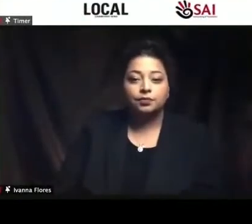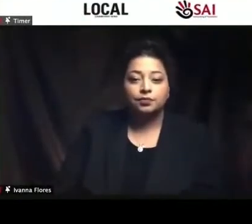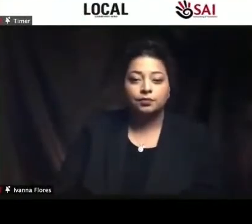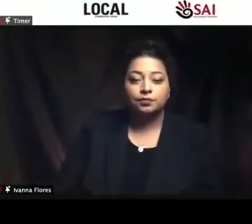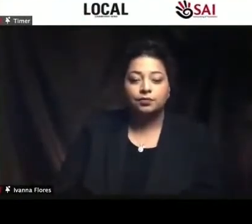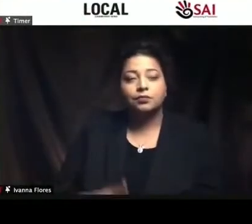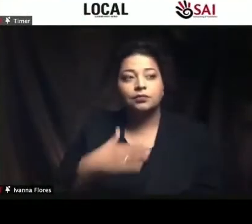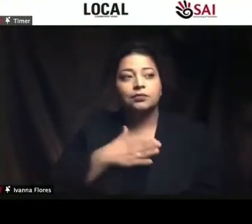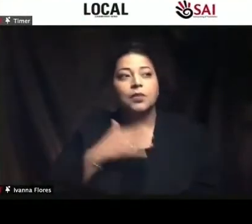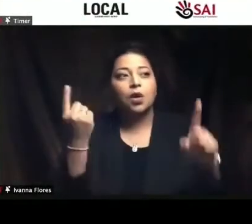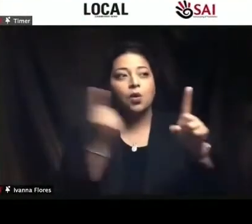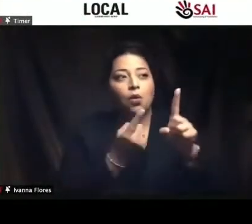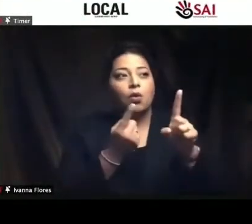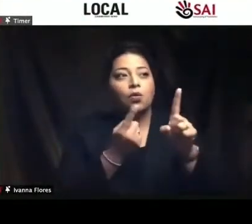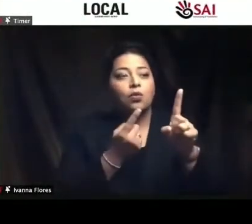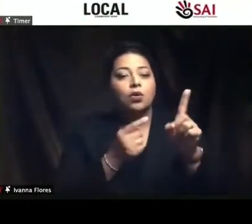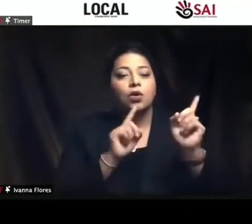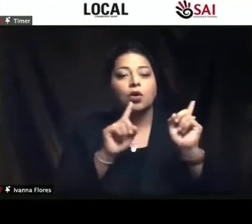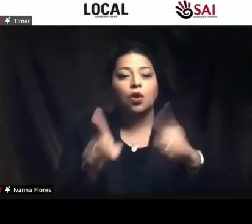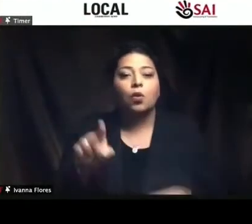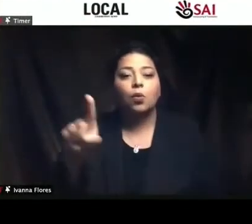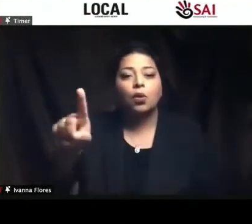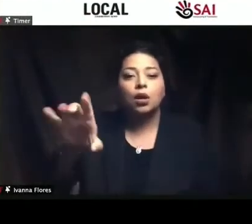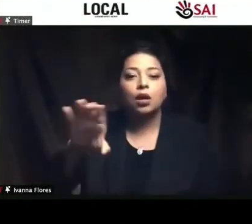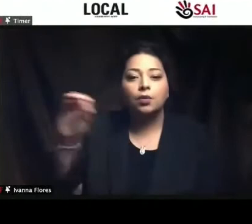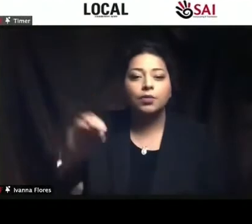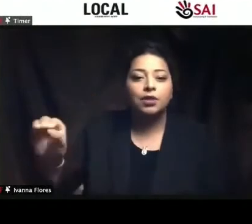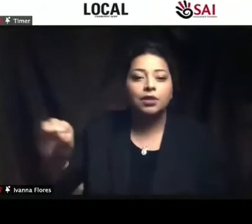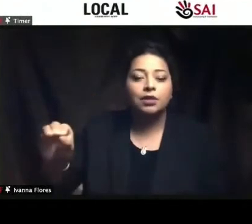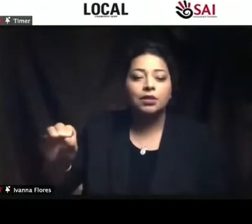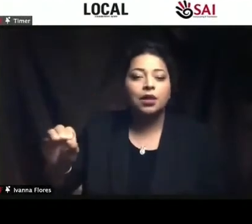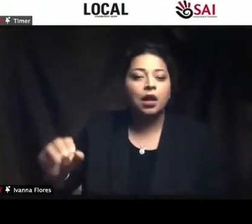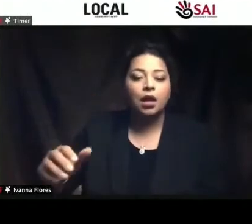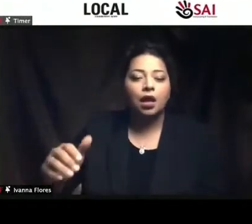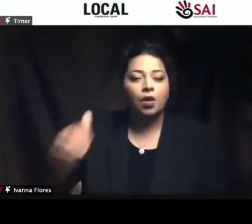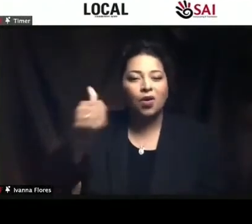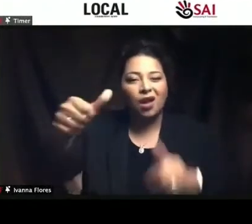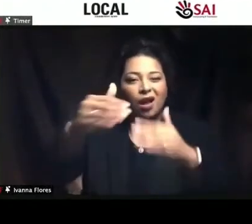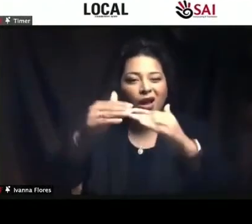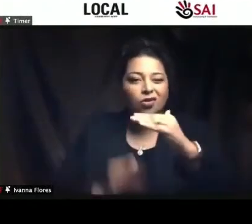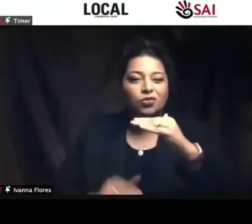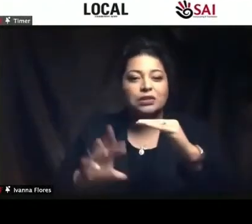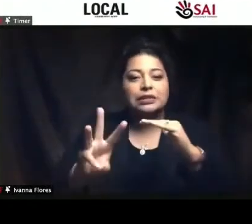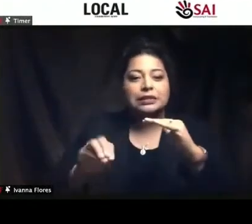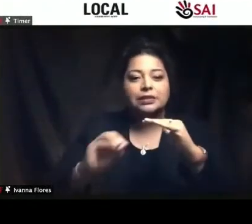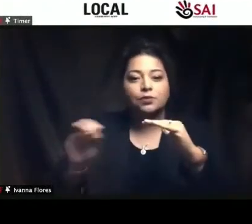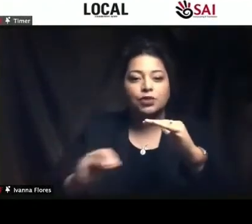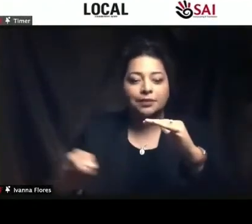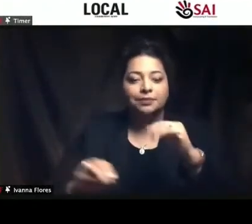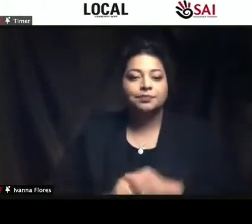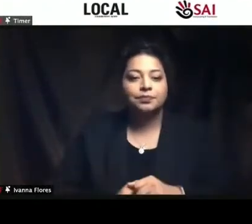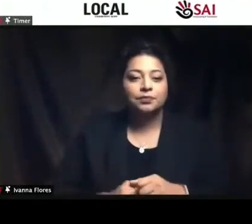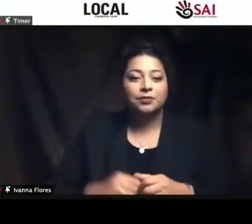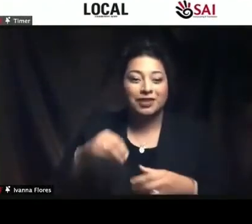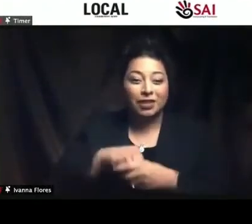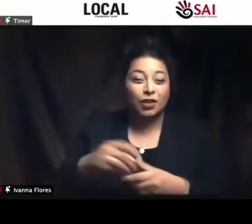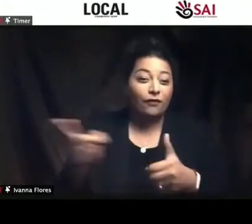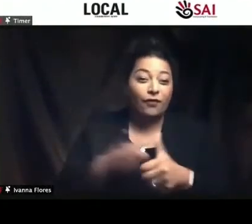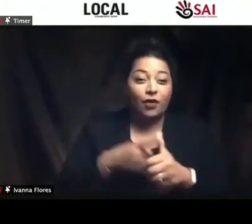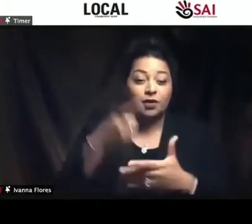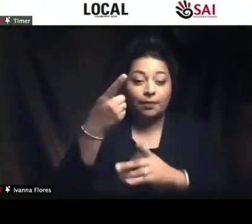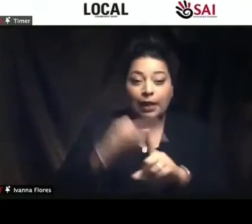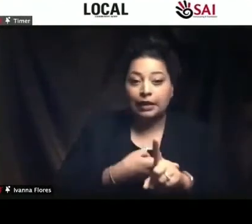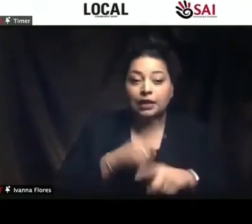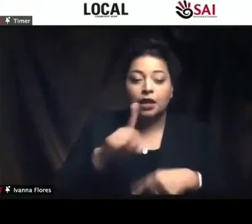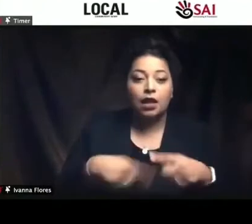My goal would be to attend 100%, but no less than 60% within the first month, and